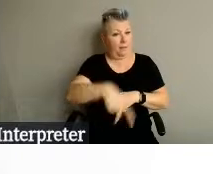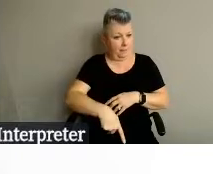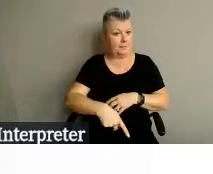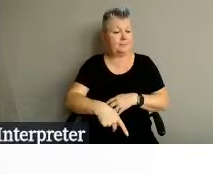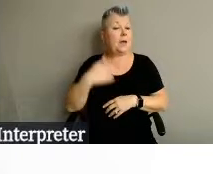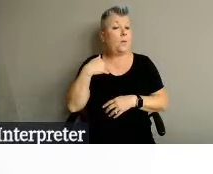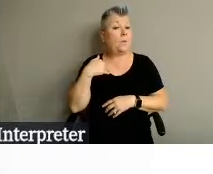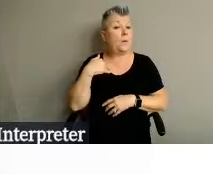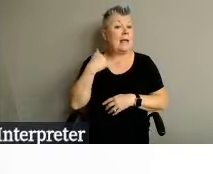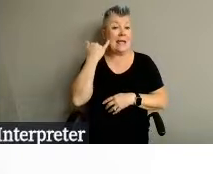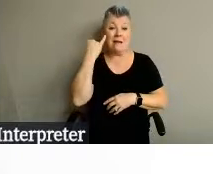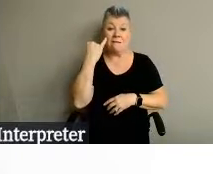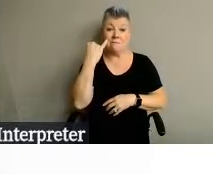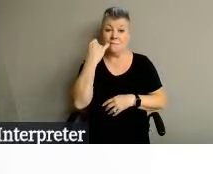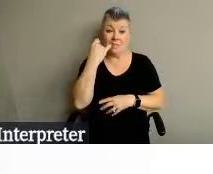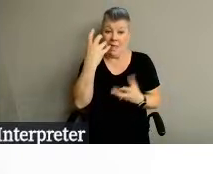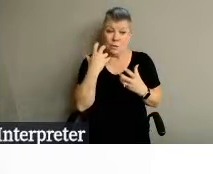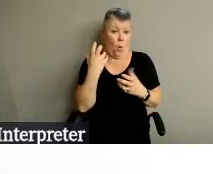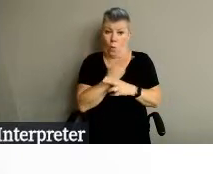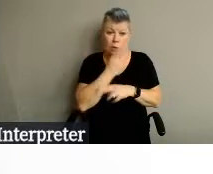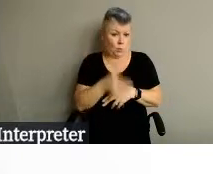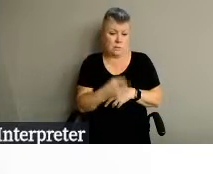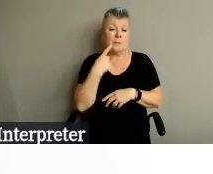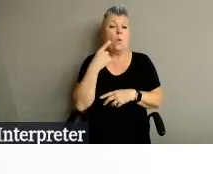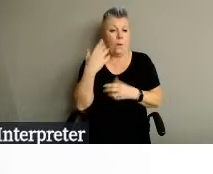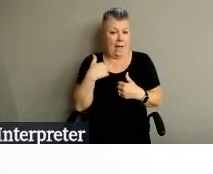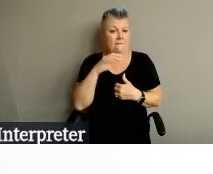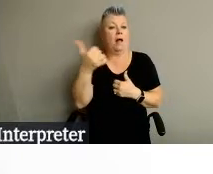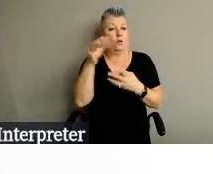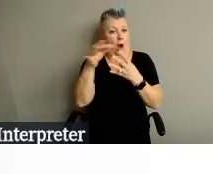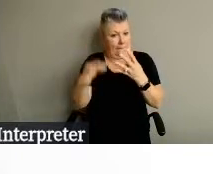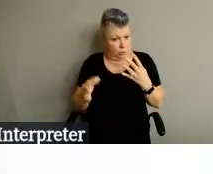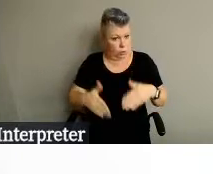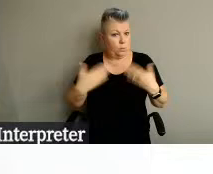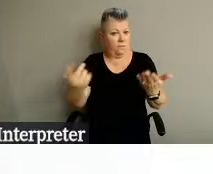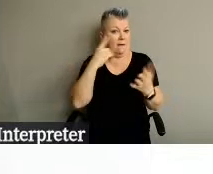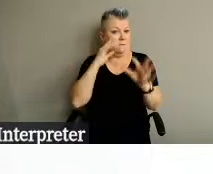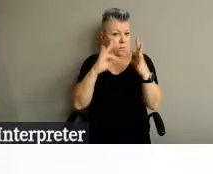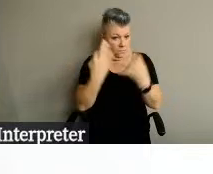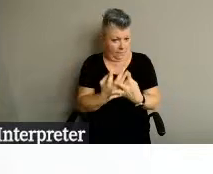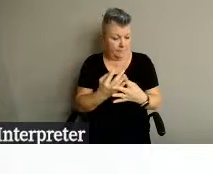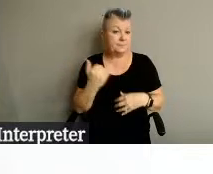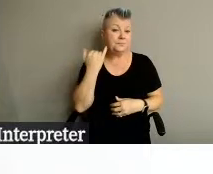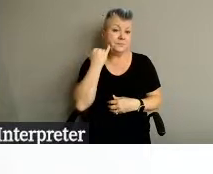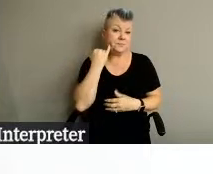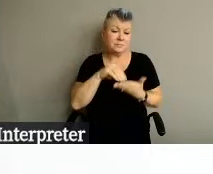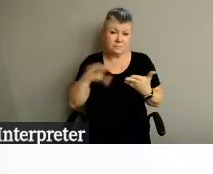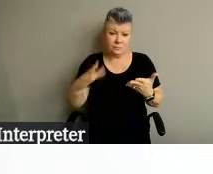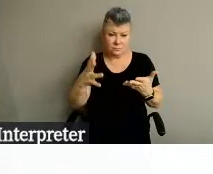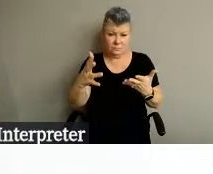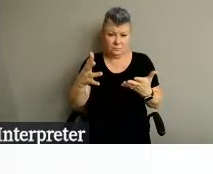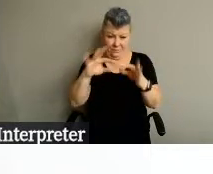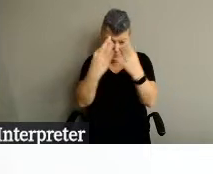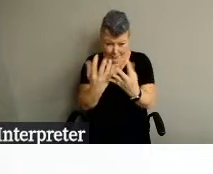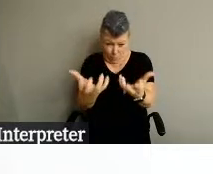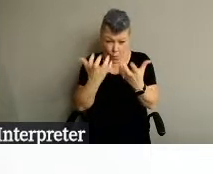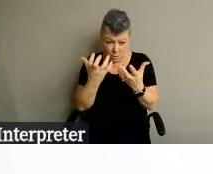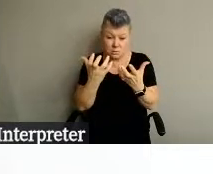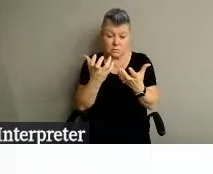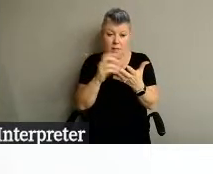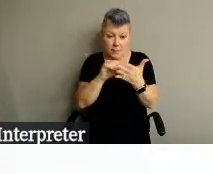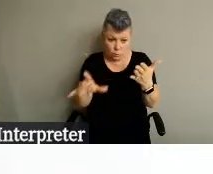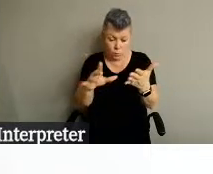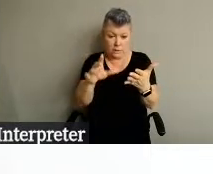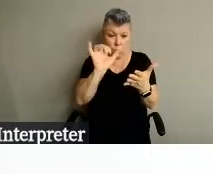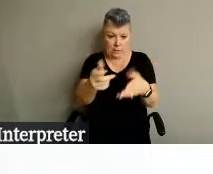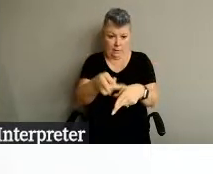we are able to provide our families here at SSD. So if a student decides that they would like to remain back, they could consider,